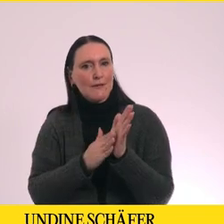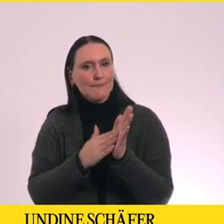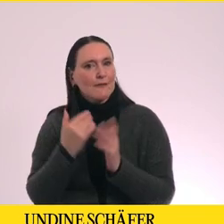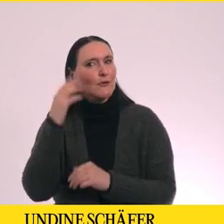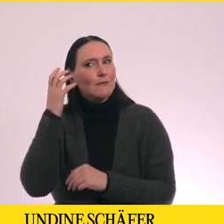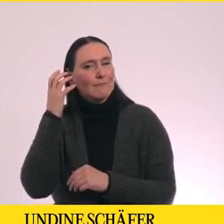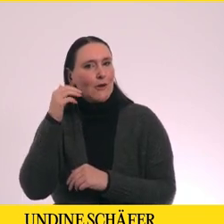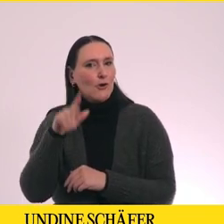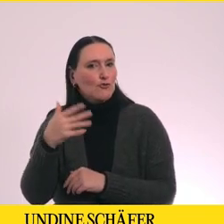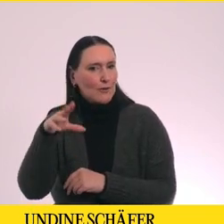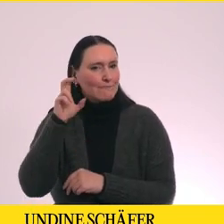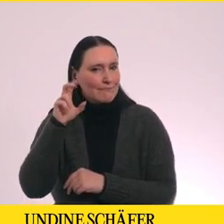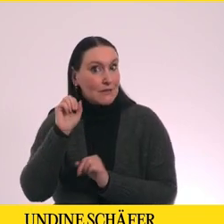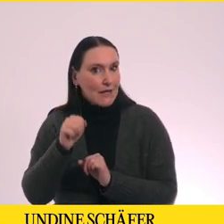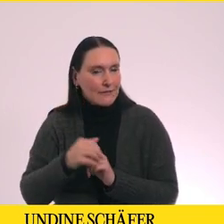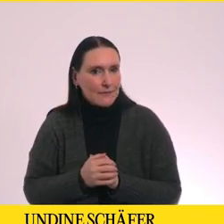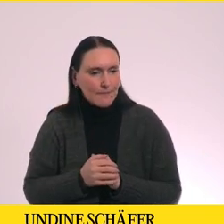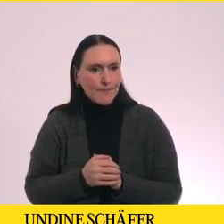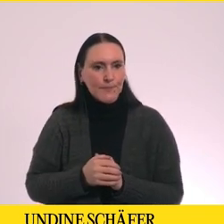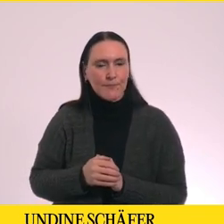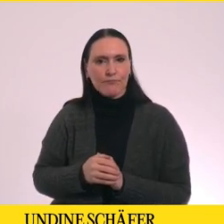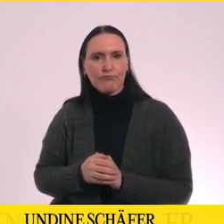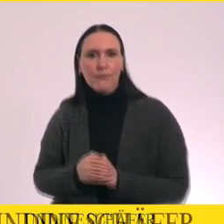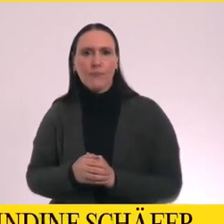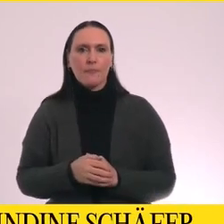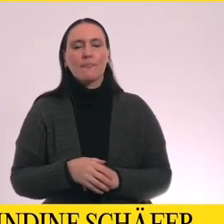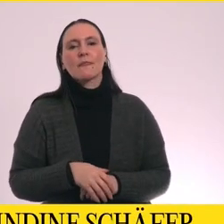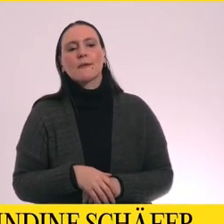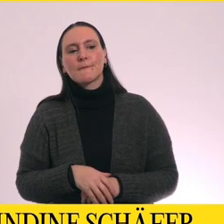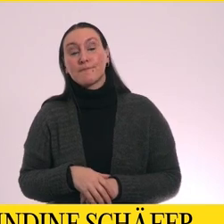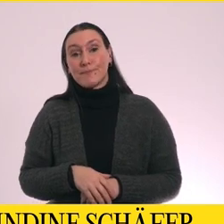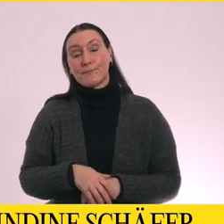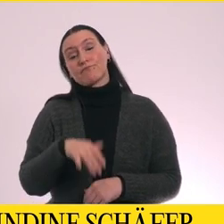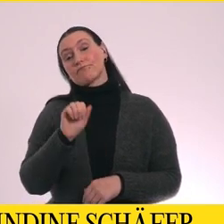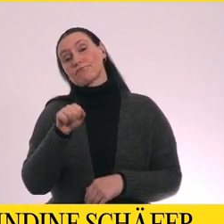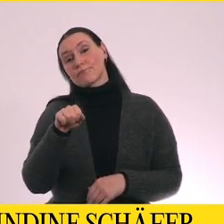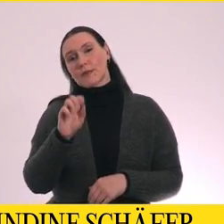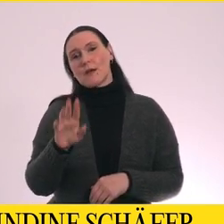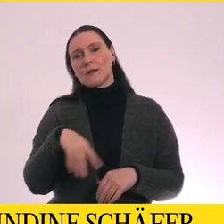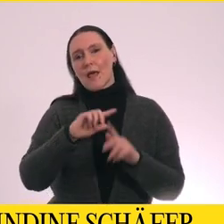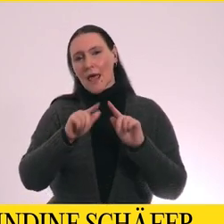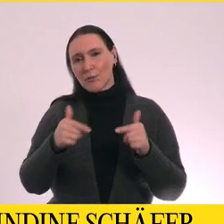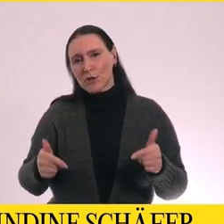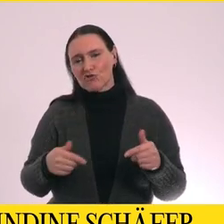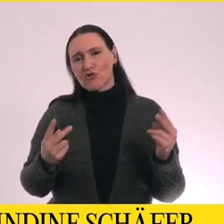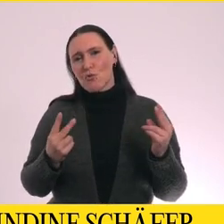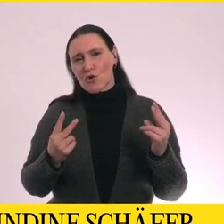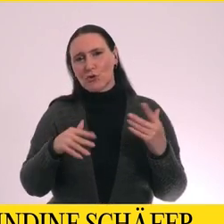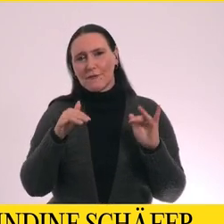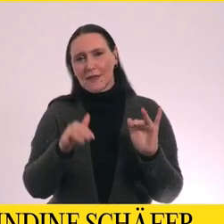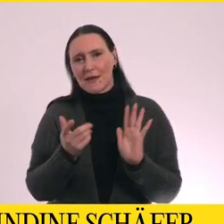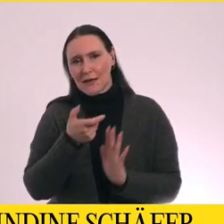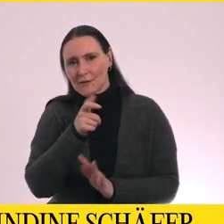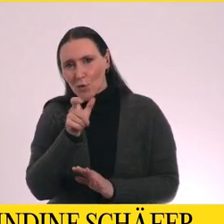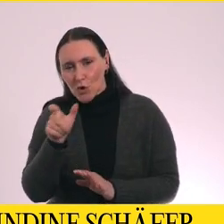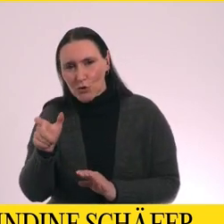I think, yeah, language and words are sort of redefined actually within the